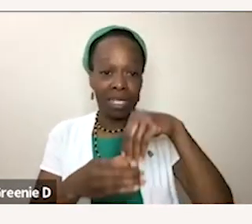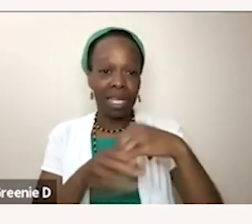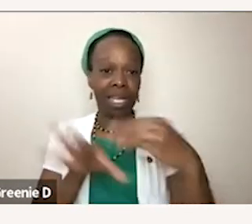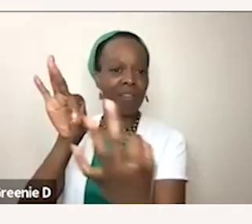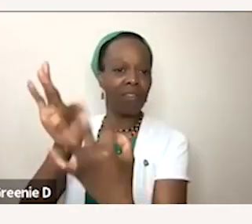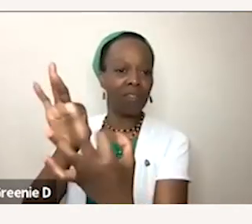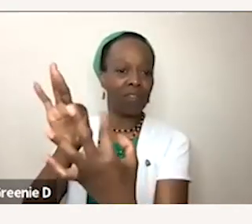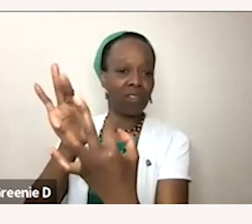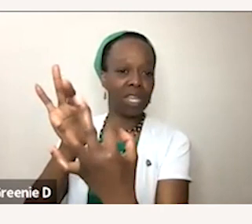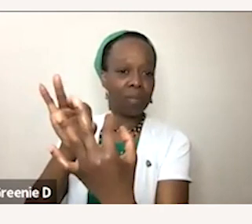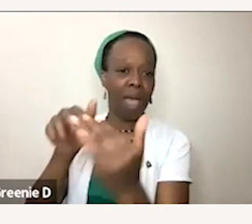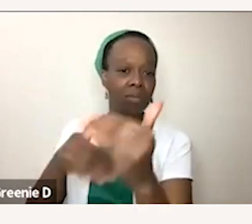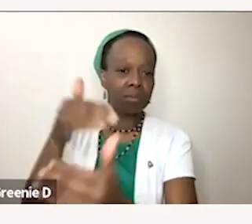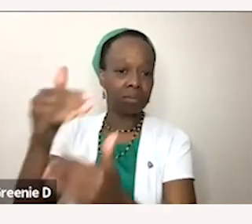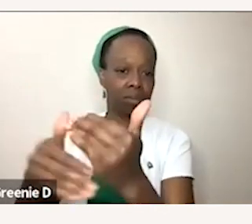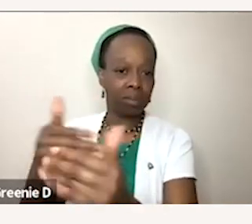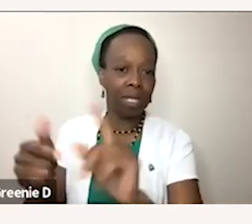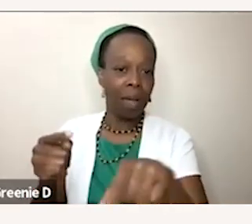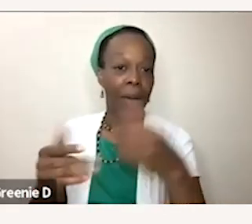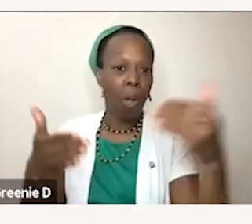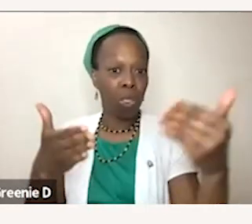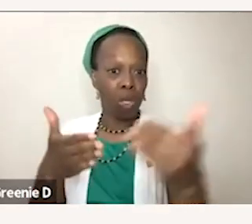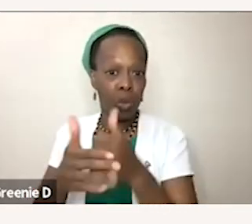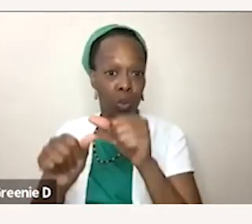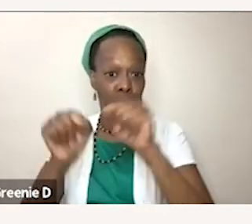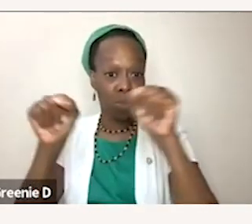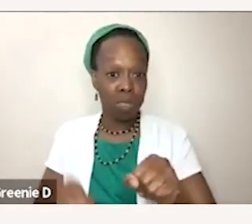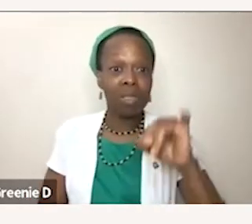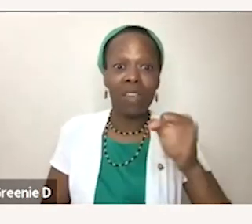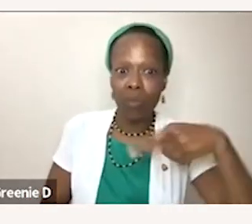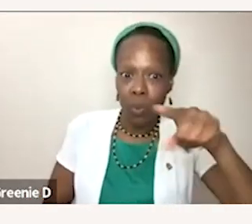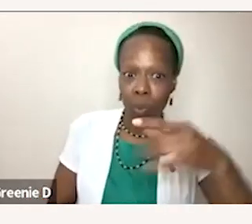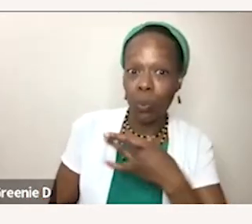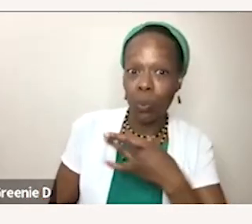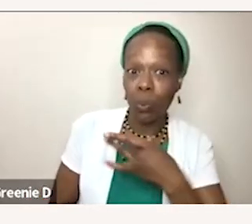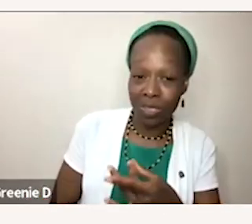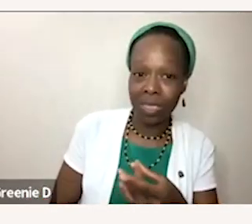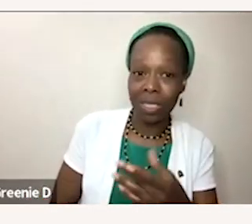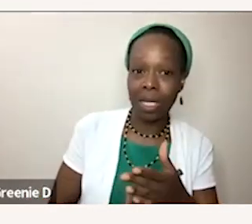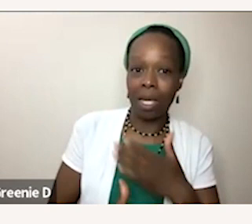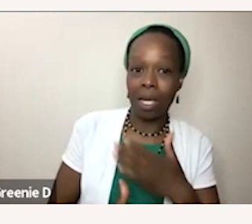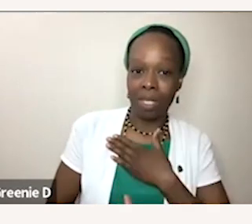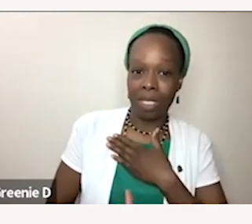cycle of the new system. So if you are interested, please send us an email at